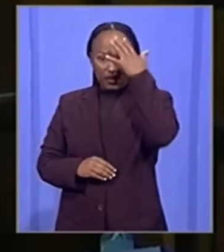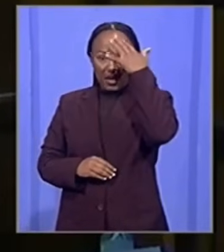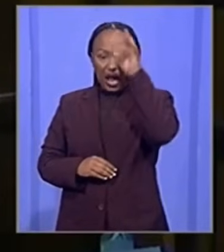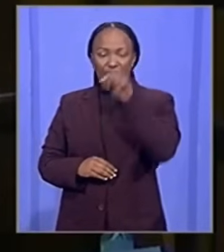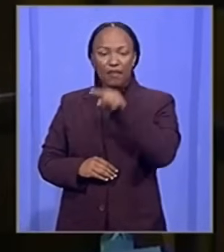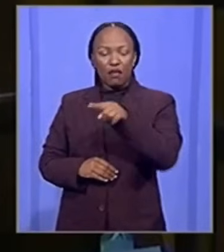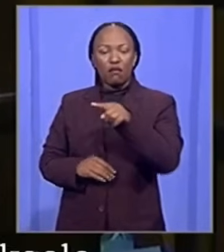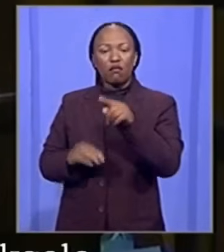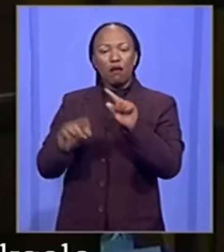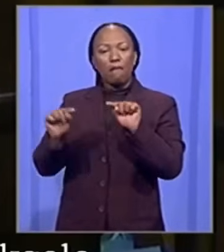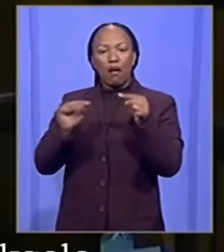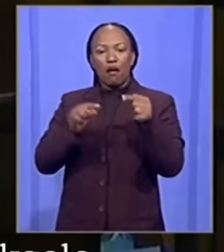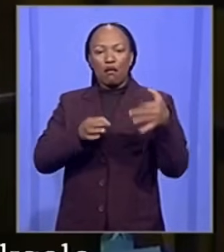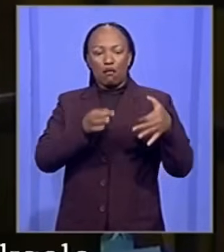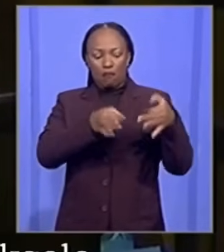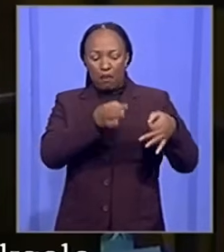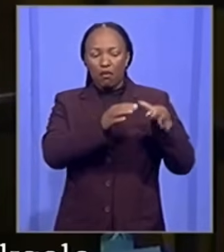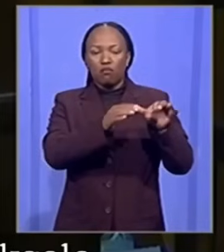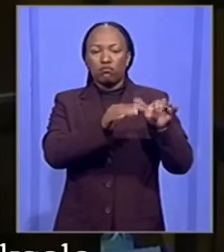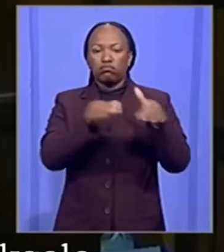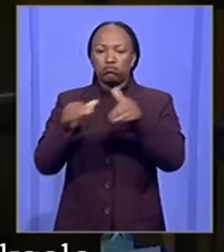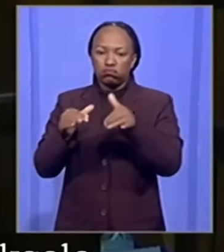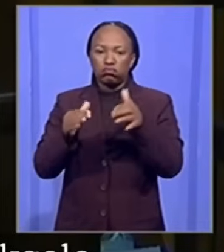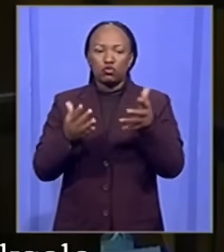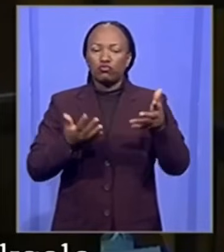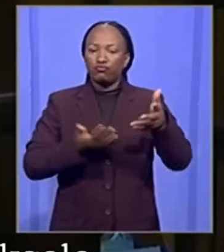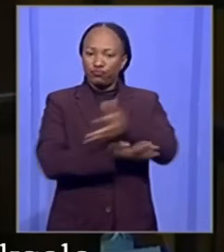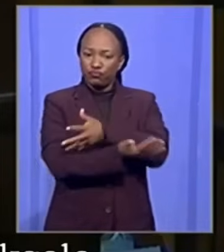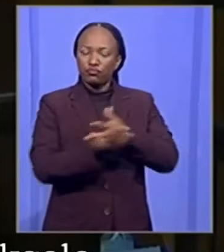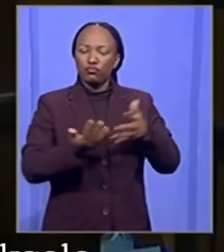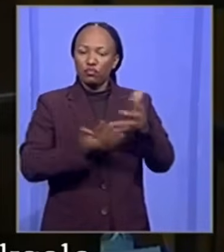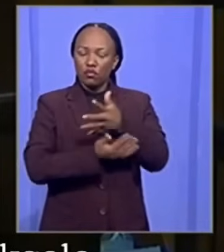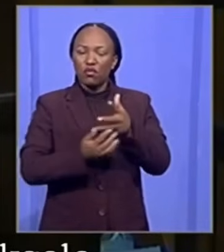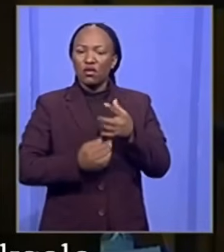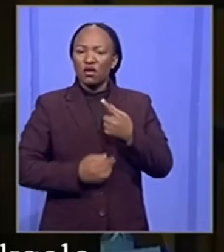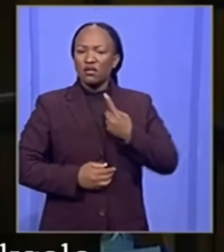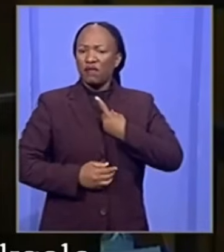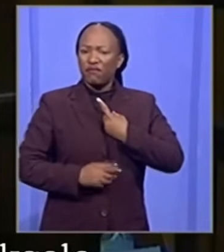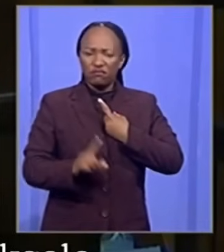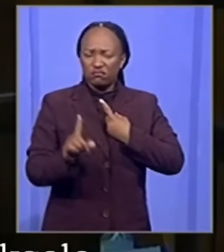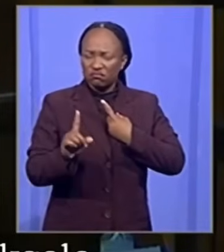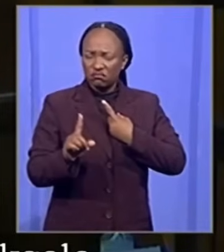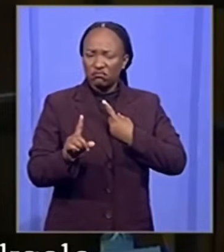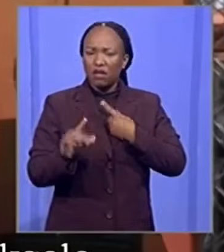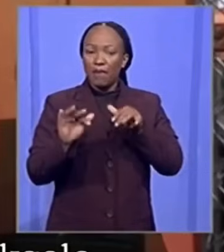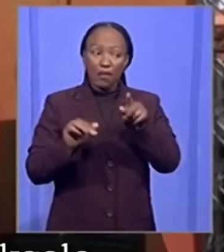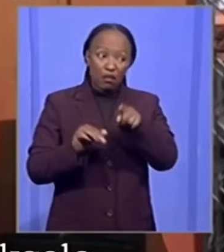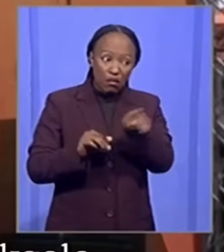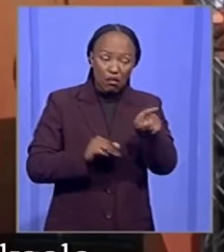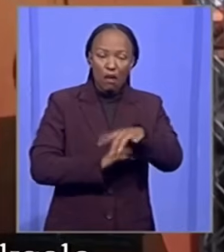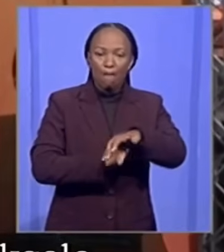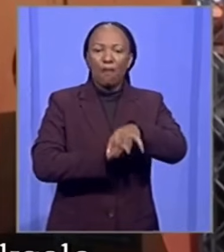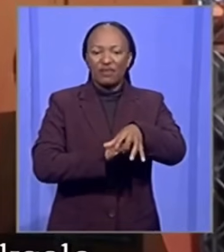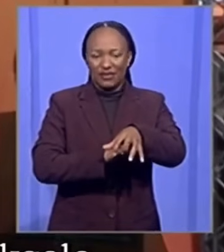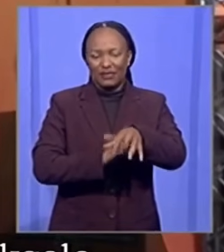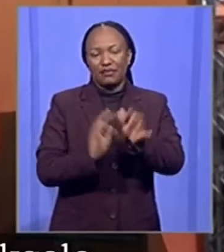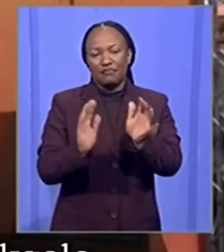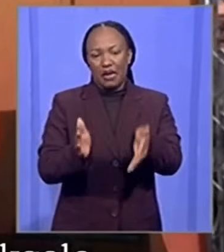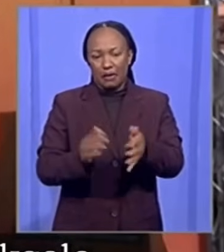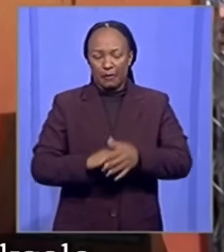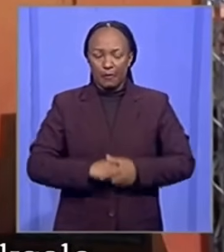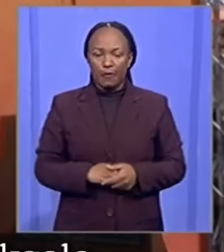we use these platforms not for ourselves, but for all of those citizens of our province. Ka ho le mmoga